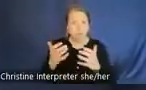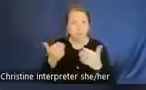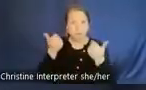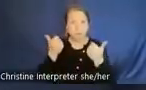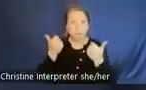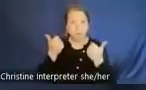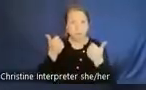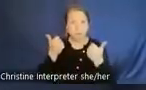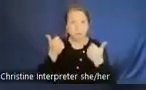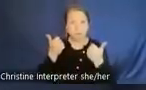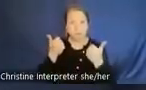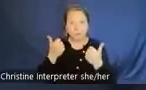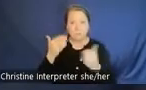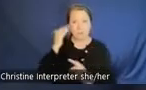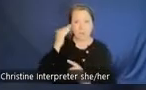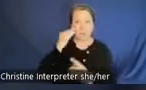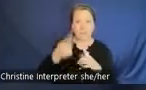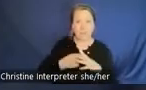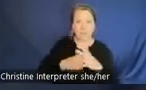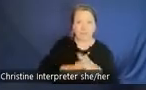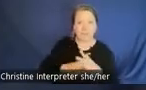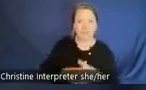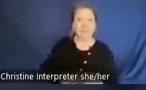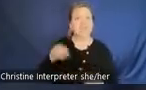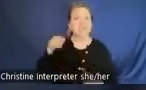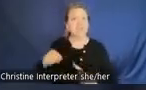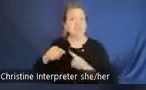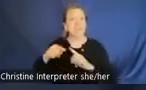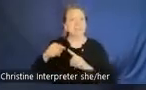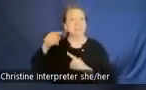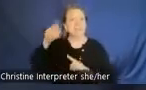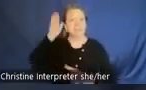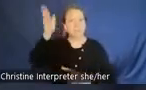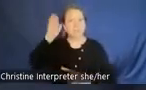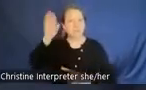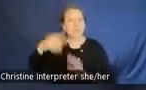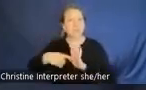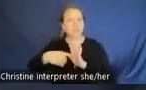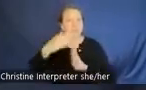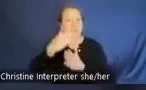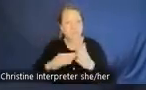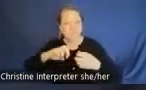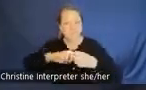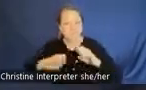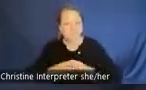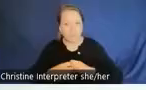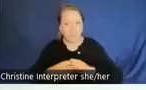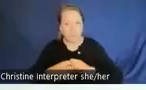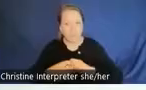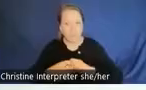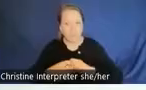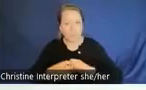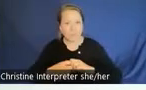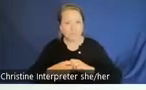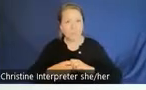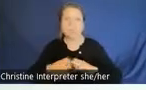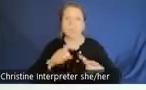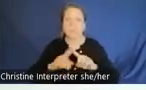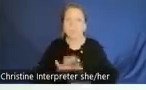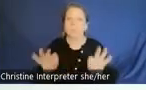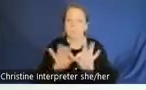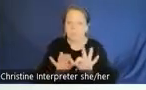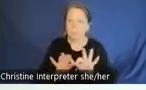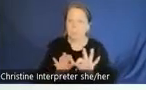beginning. This presentation is a glimpse into some of the issues, but ultimately it's important for our